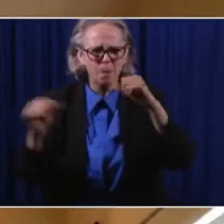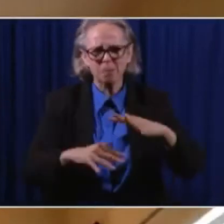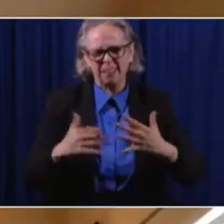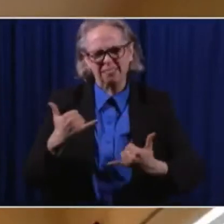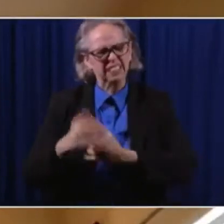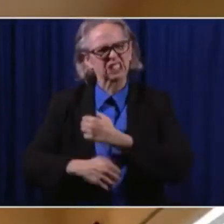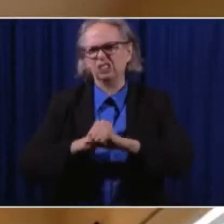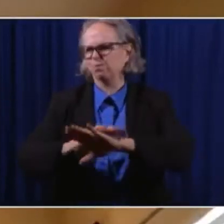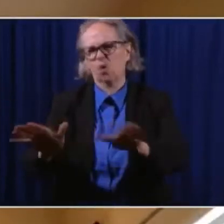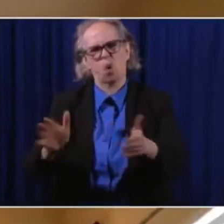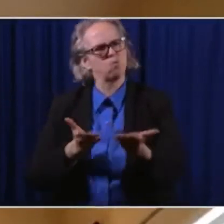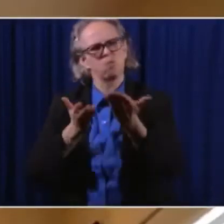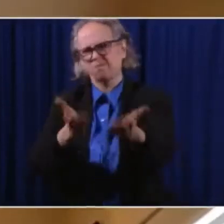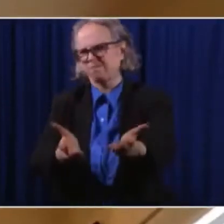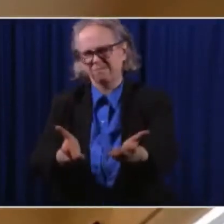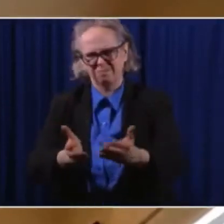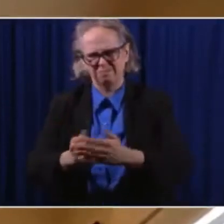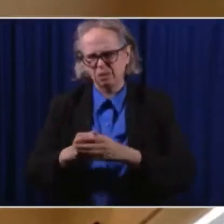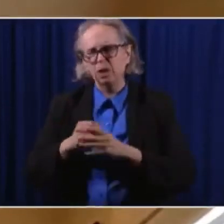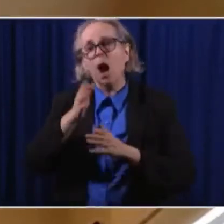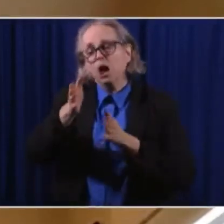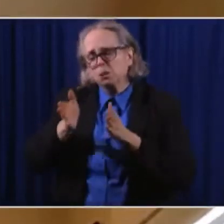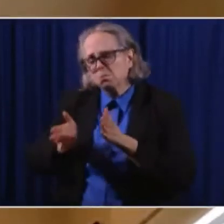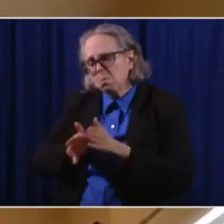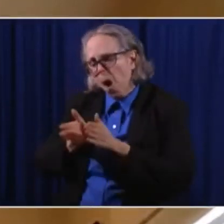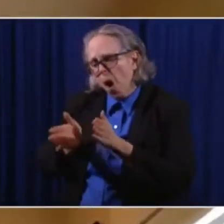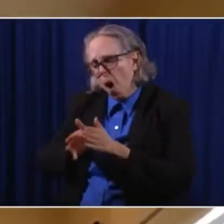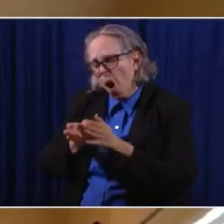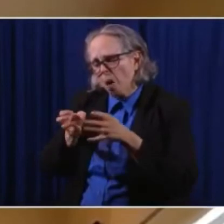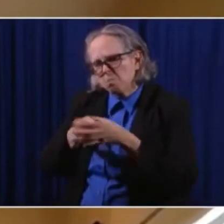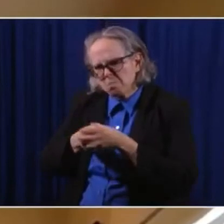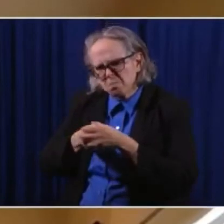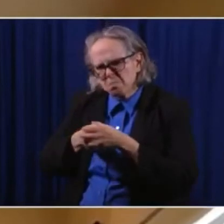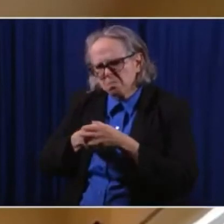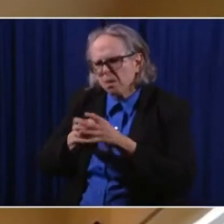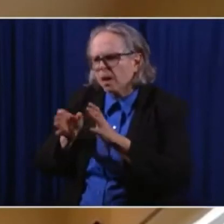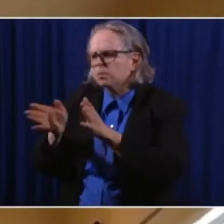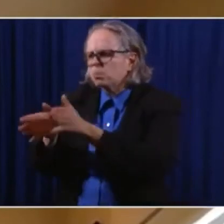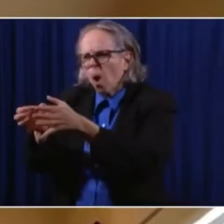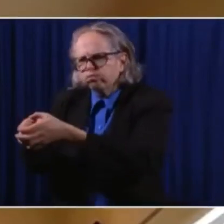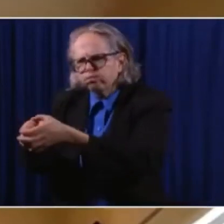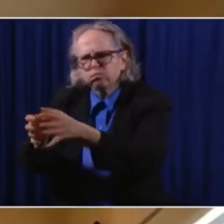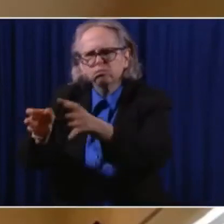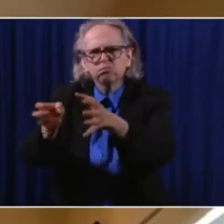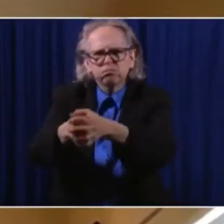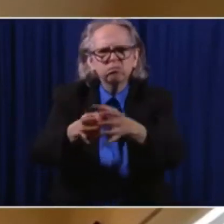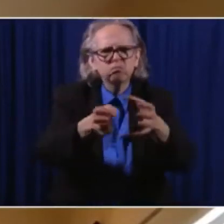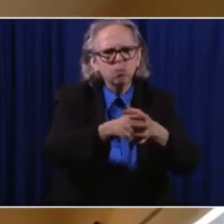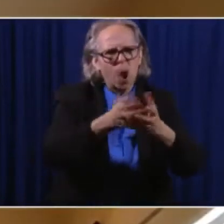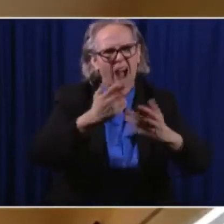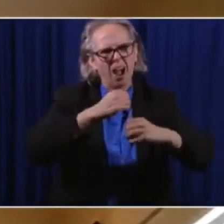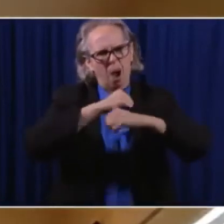household will help protect you and your family. Now I'd like to turn to our